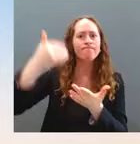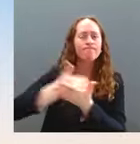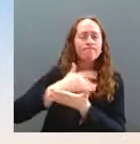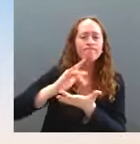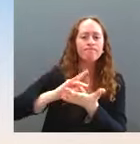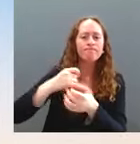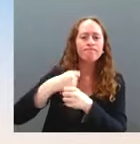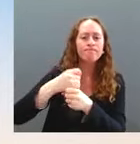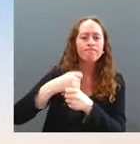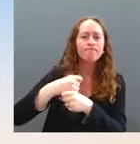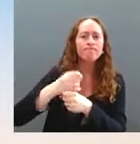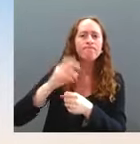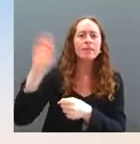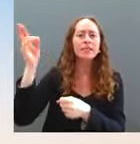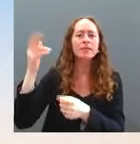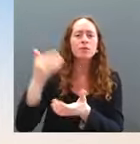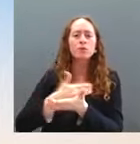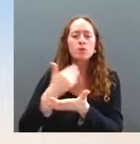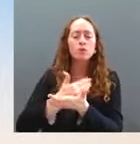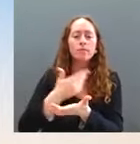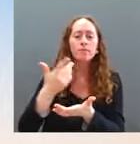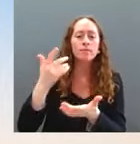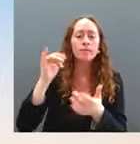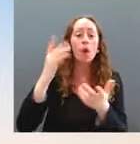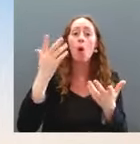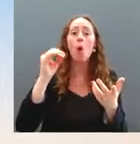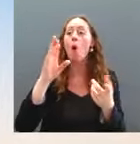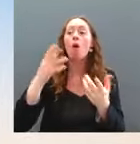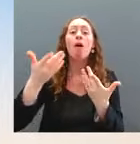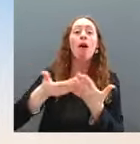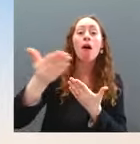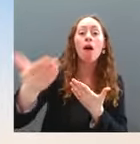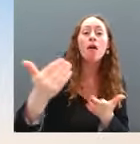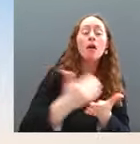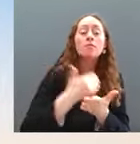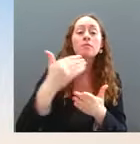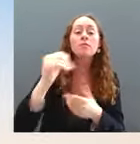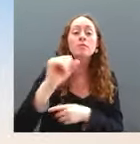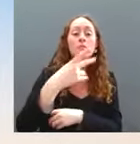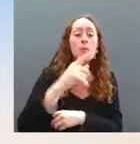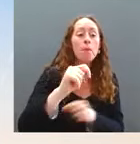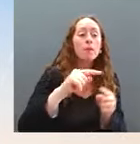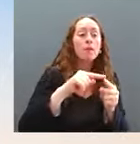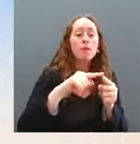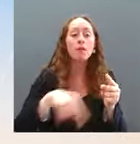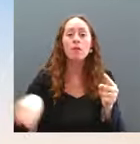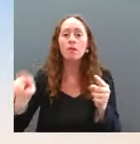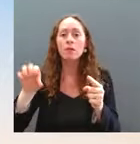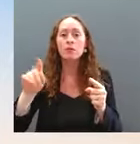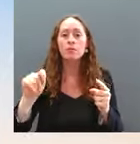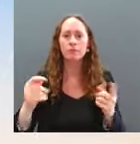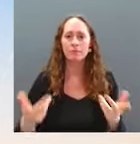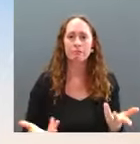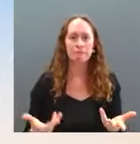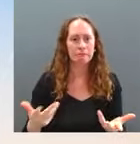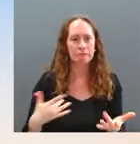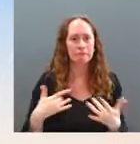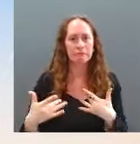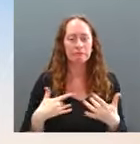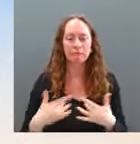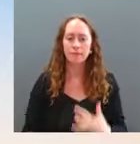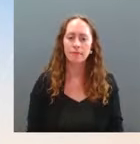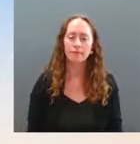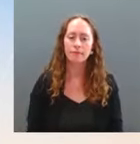And of course, the uninsured fund is already closed. But I can certainly check on the next purchase of monoclonal and if we